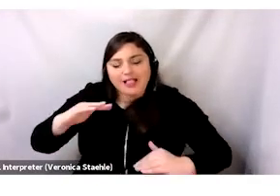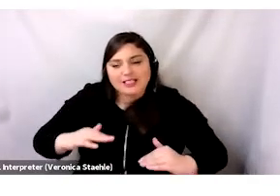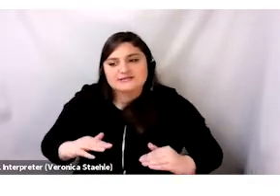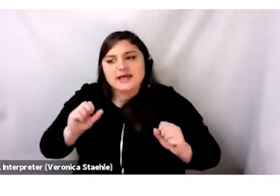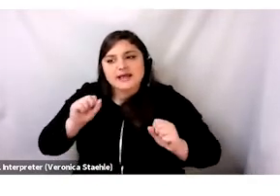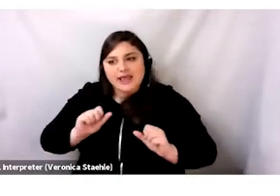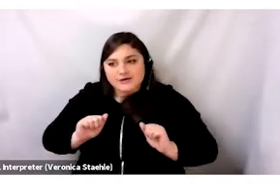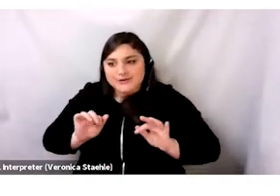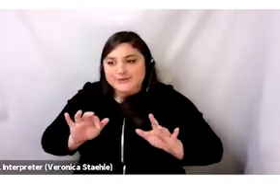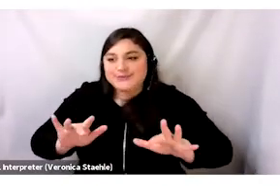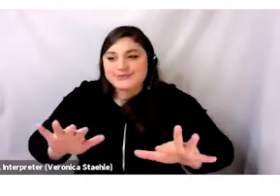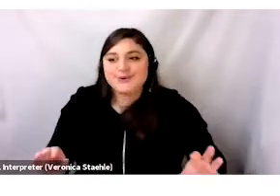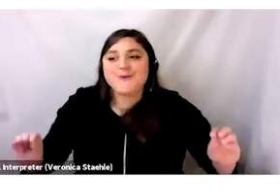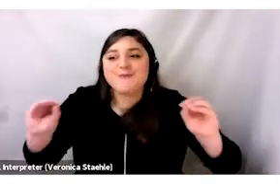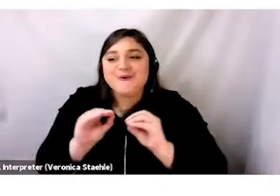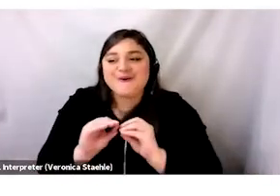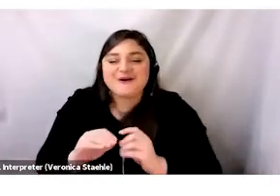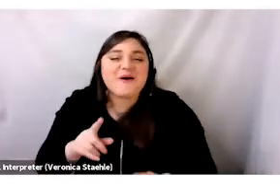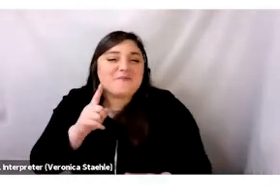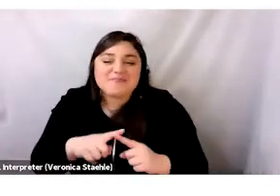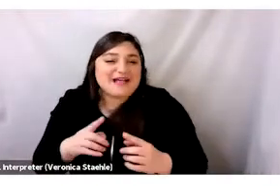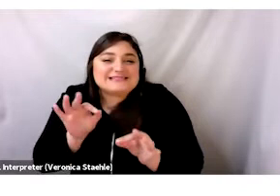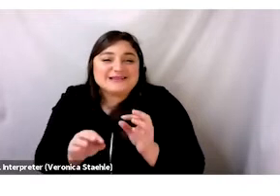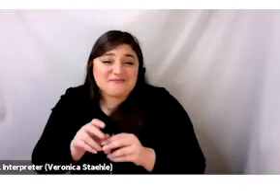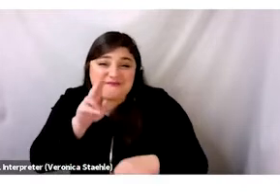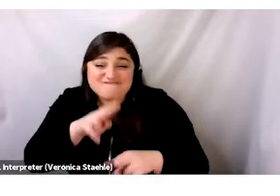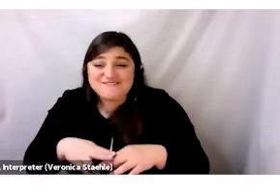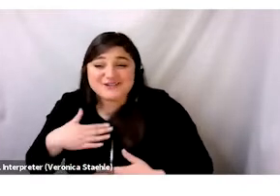It's also more fun and joyful.